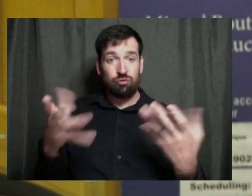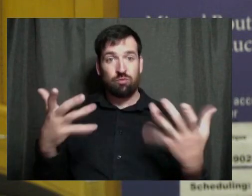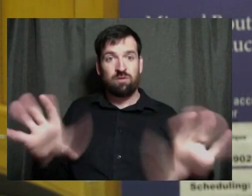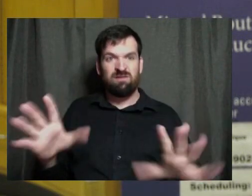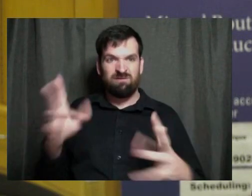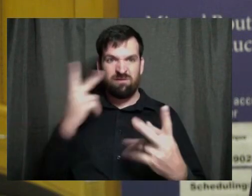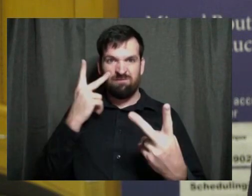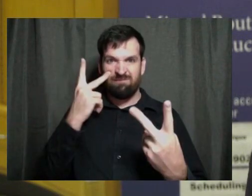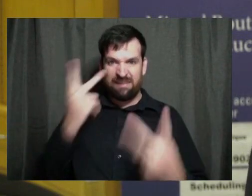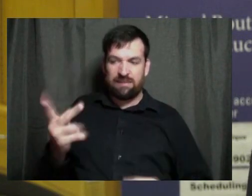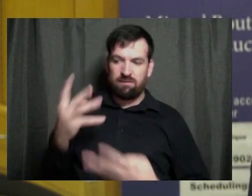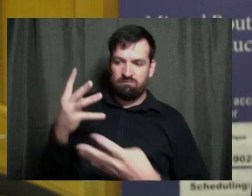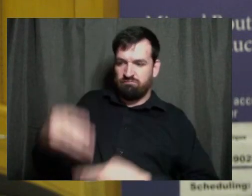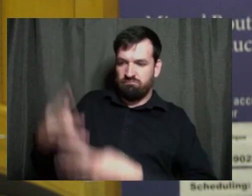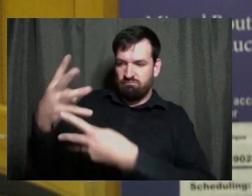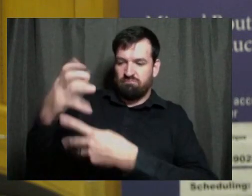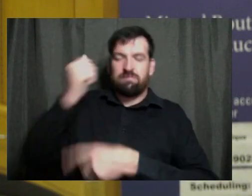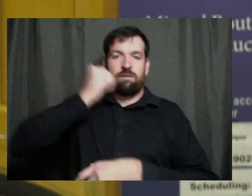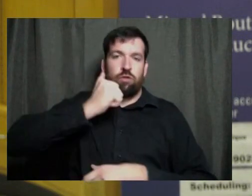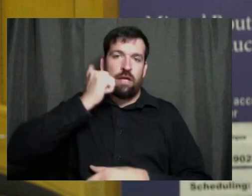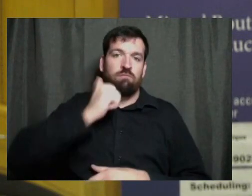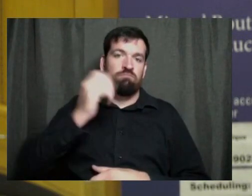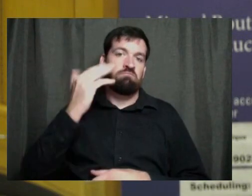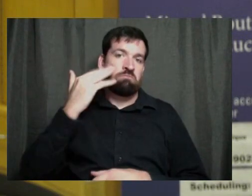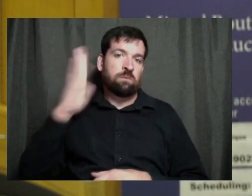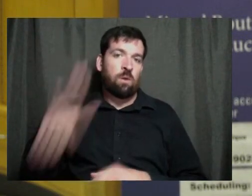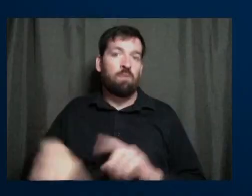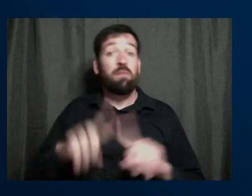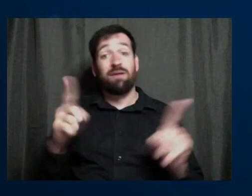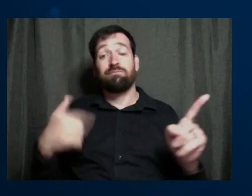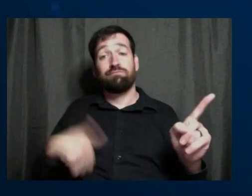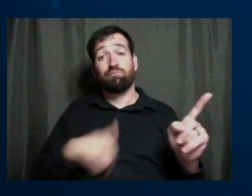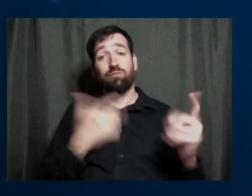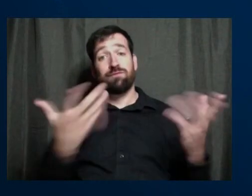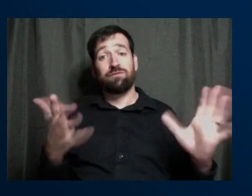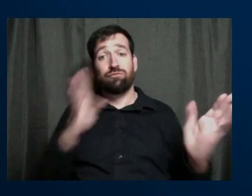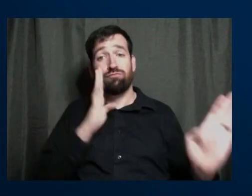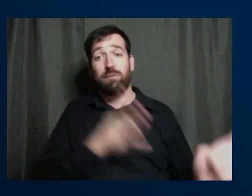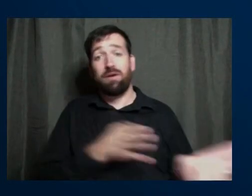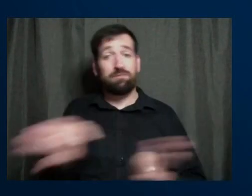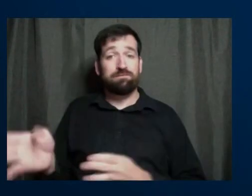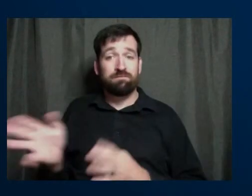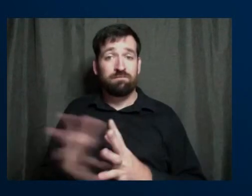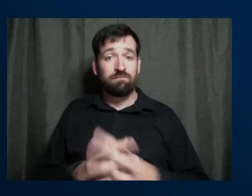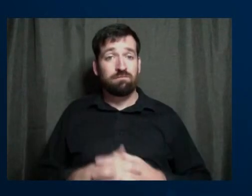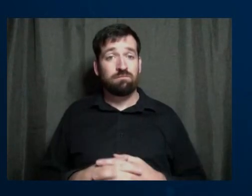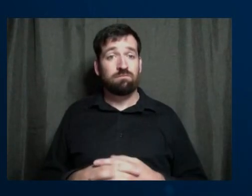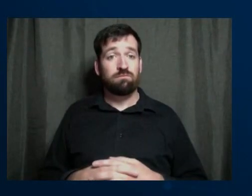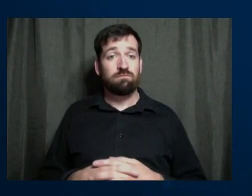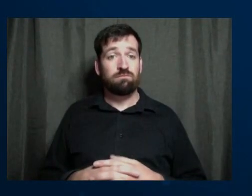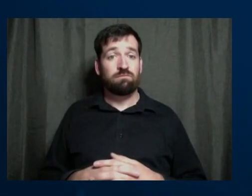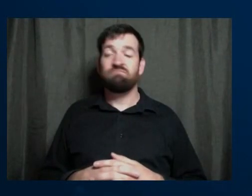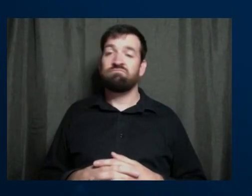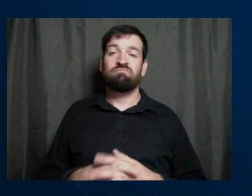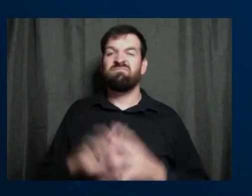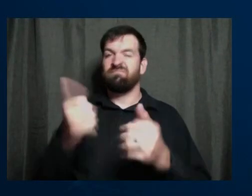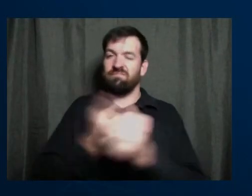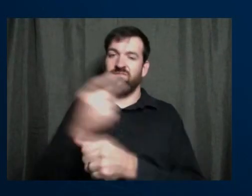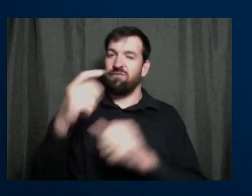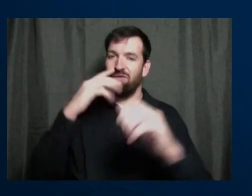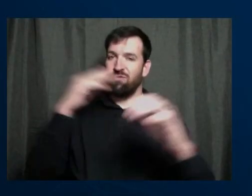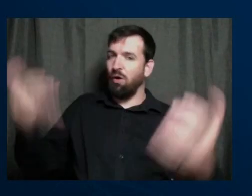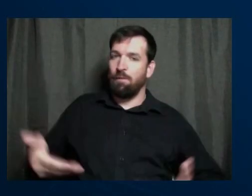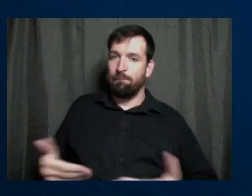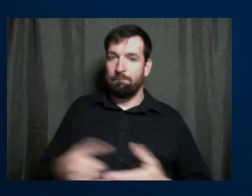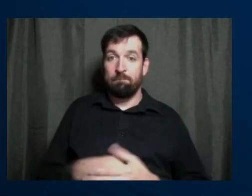let us know. But we are prepared. So everyone is welcome. Okay, you're taking